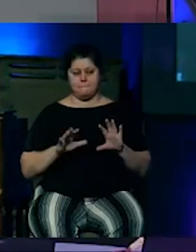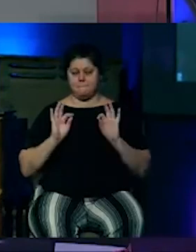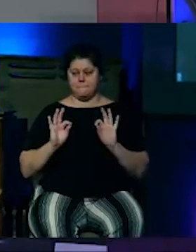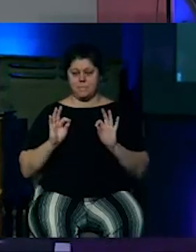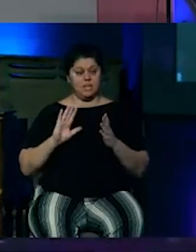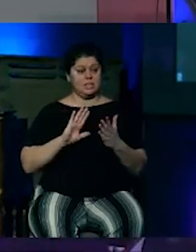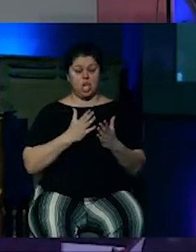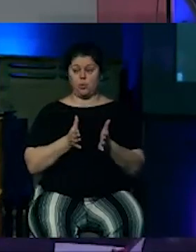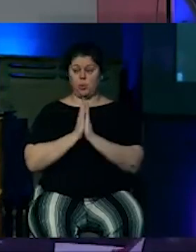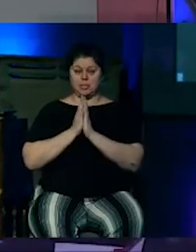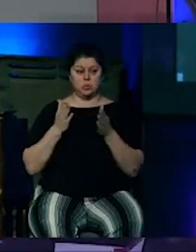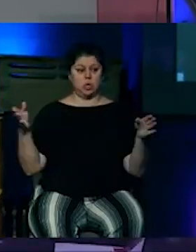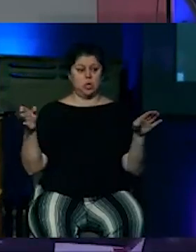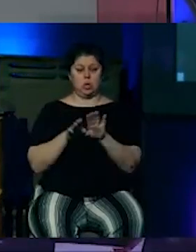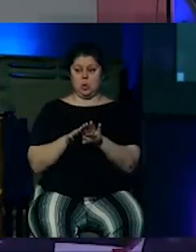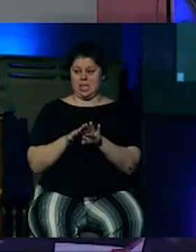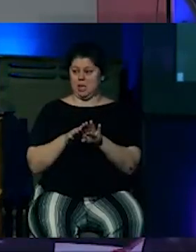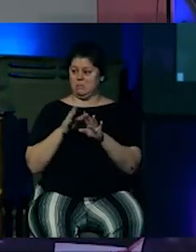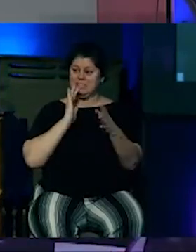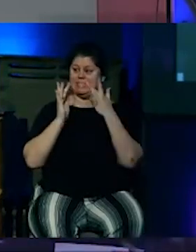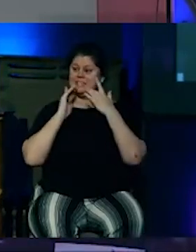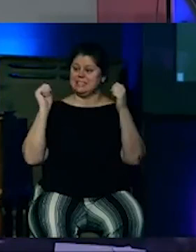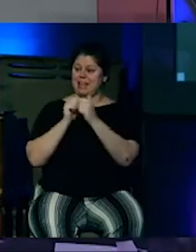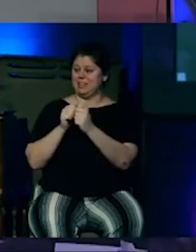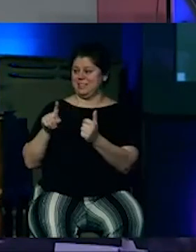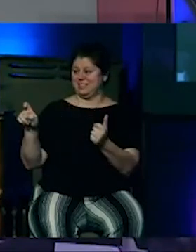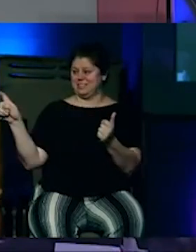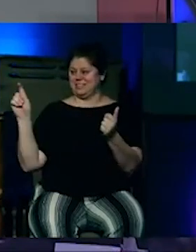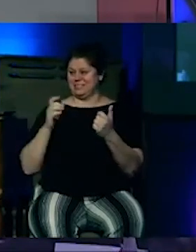Okay, any song requests? We want to close it out. We can sing something together and be fun.